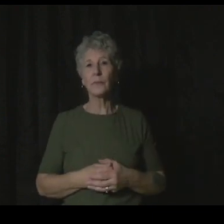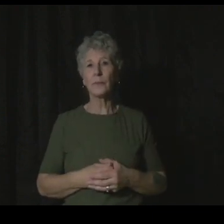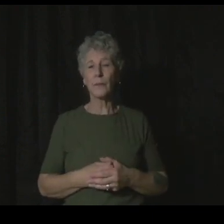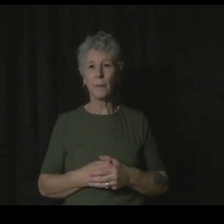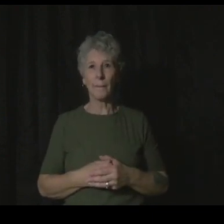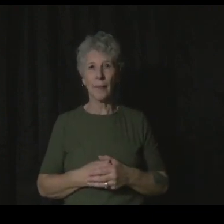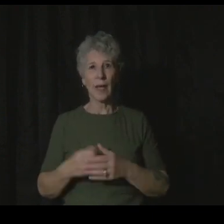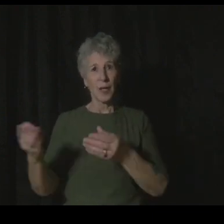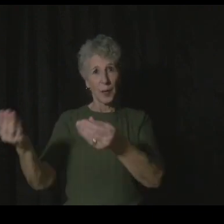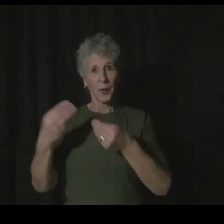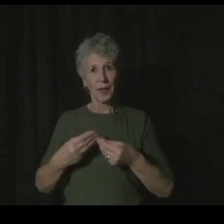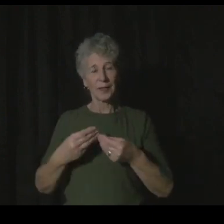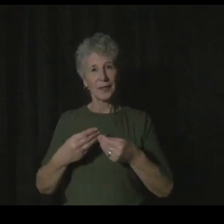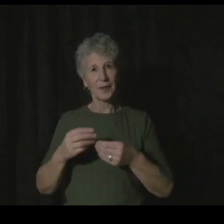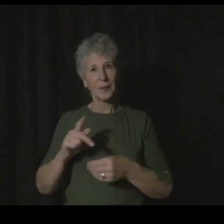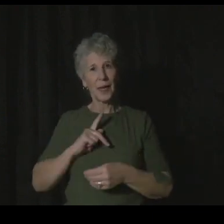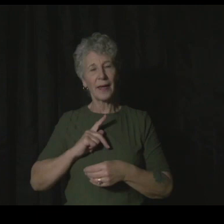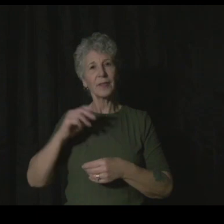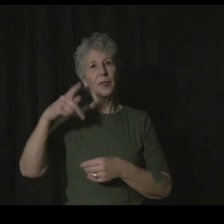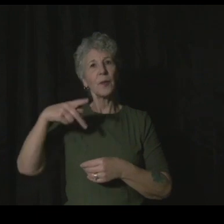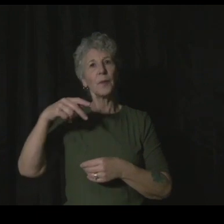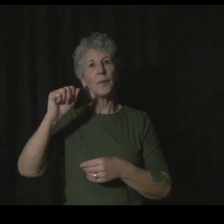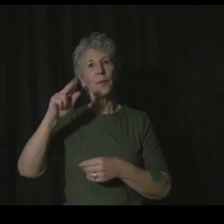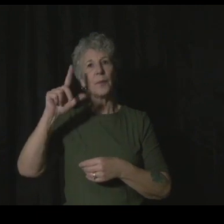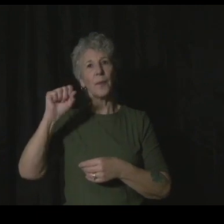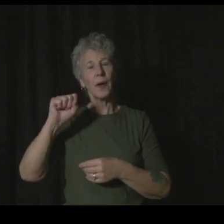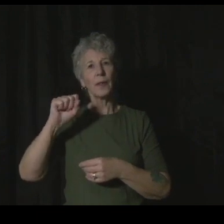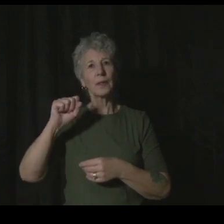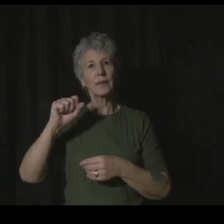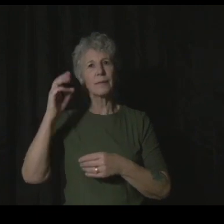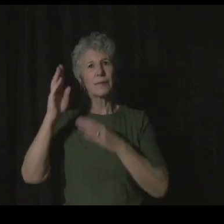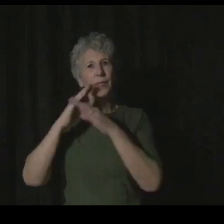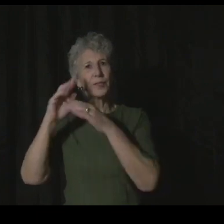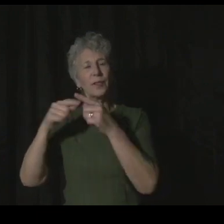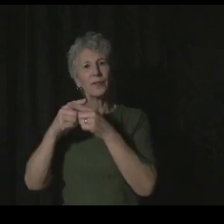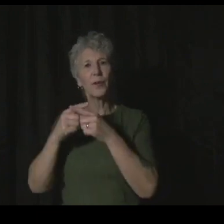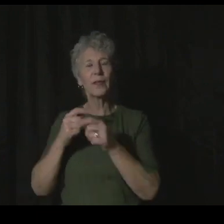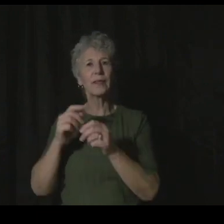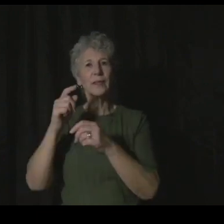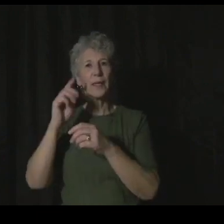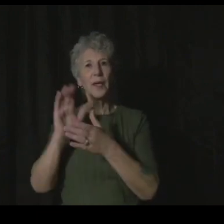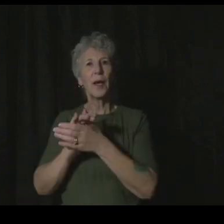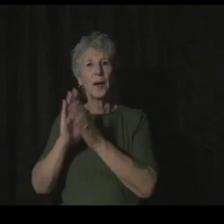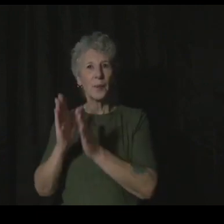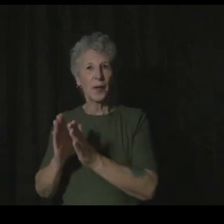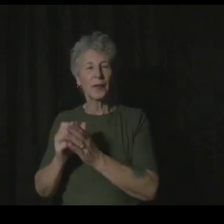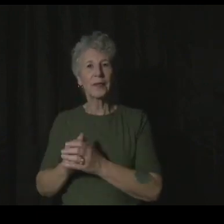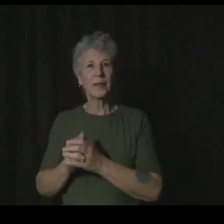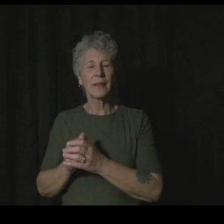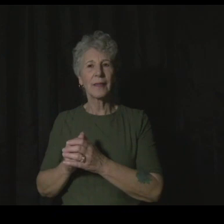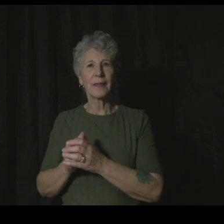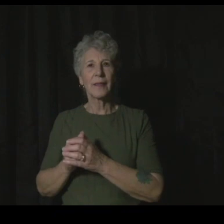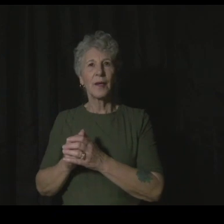And that brings us back to Paul's concern in the first place for his fellow brethren. Remember the beginning of chapter 9? He's